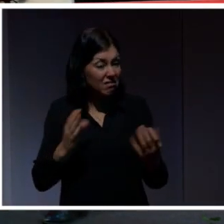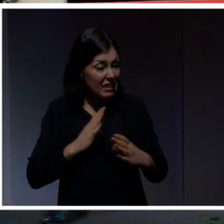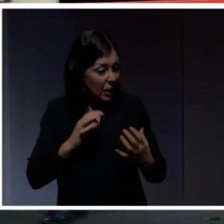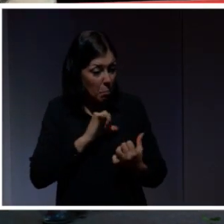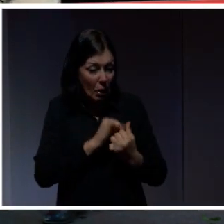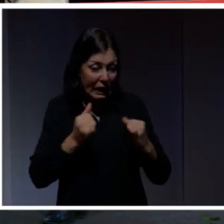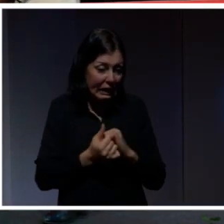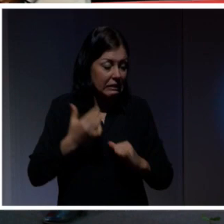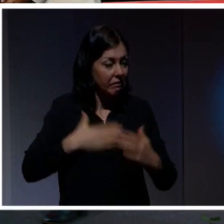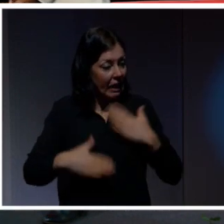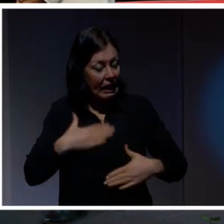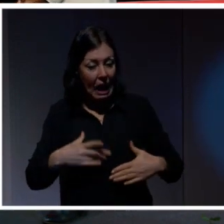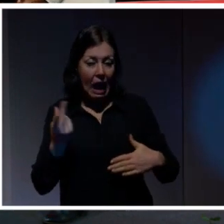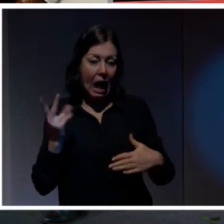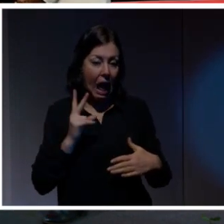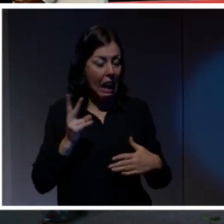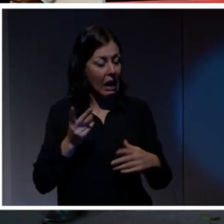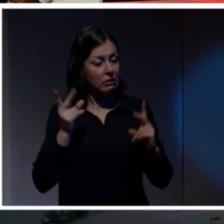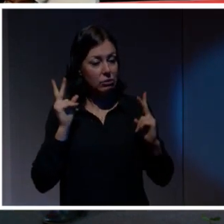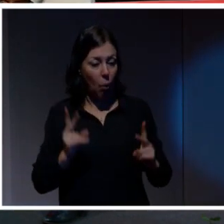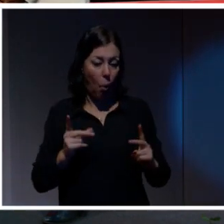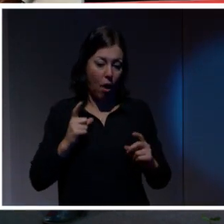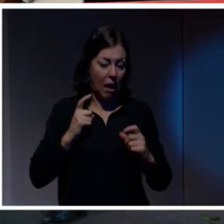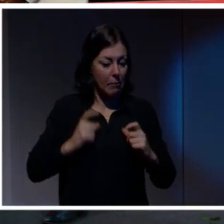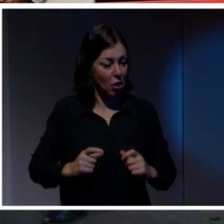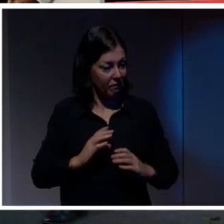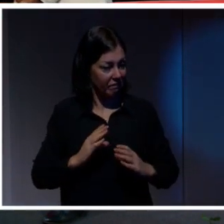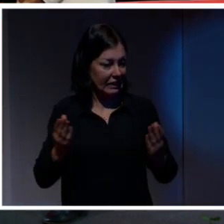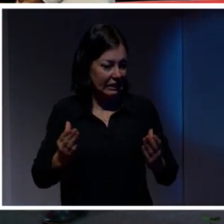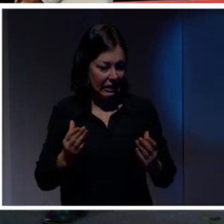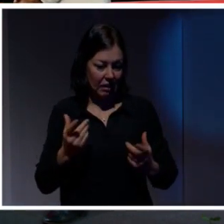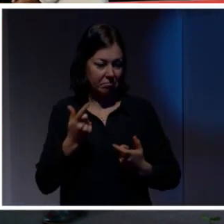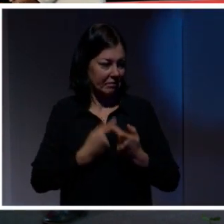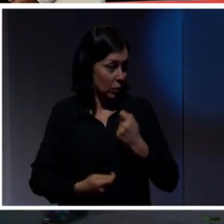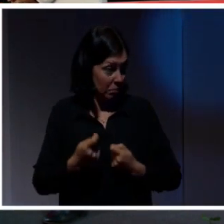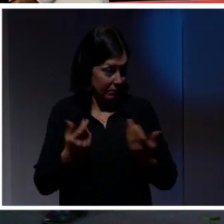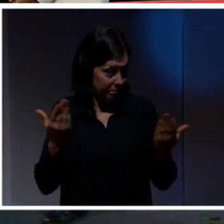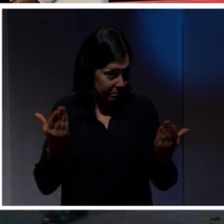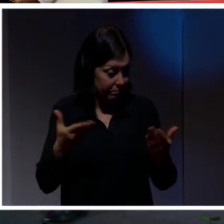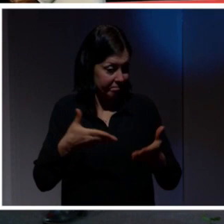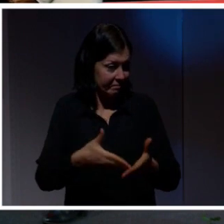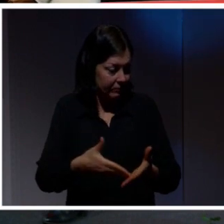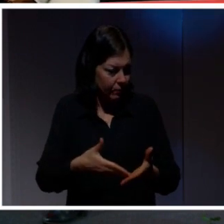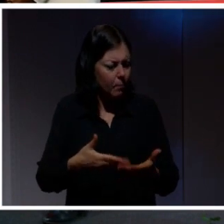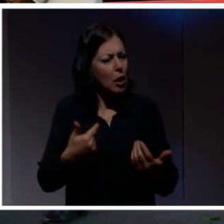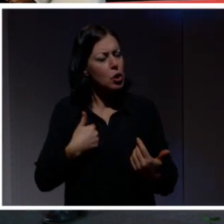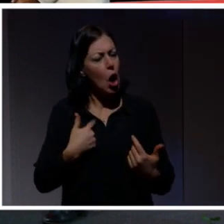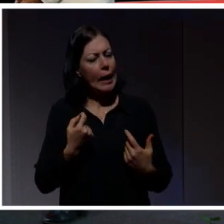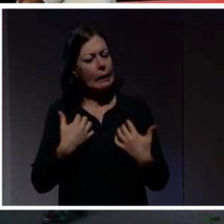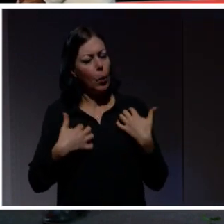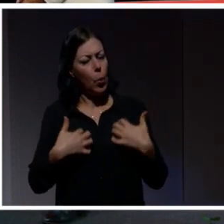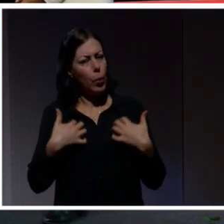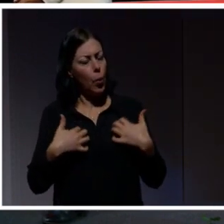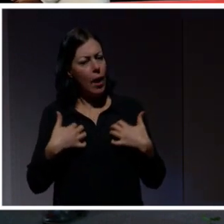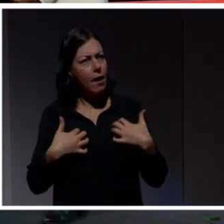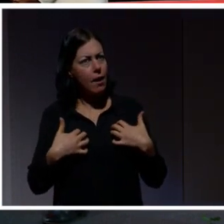private big capital interest is stopping us from doing the actions. I'm a little bit concerned. Are we